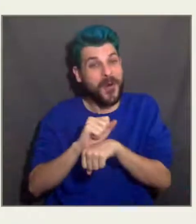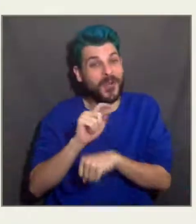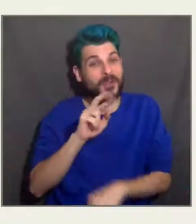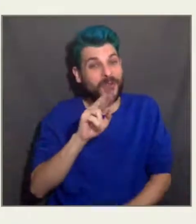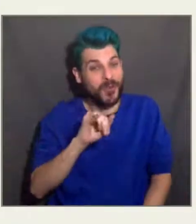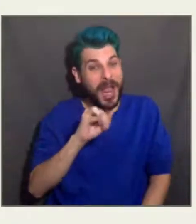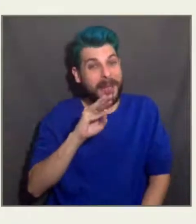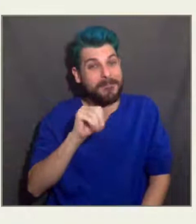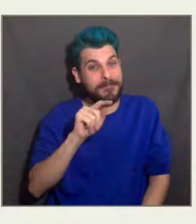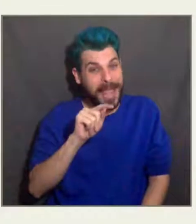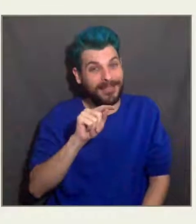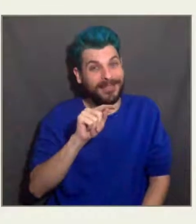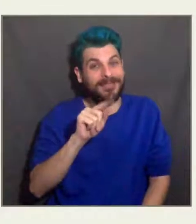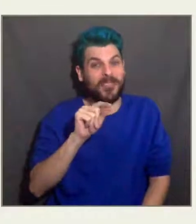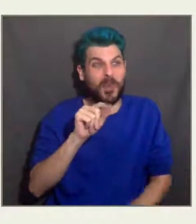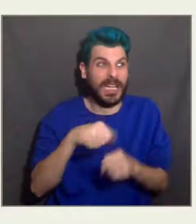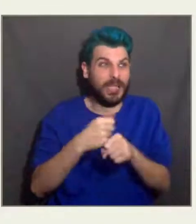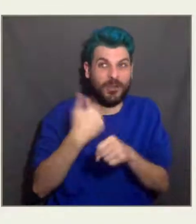ago and now back,